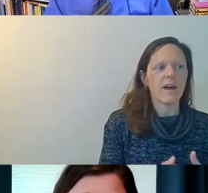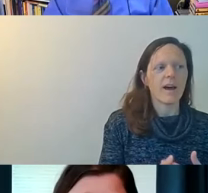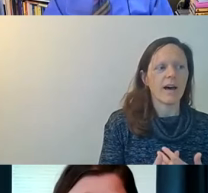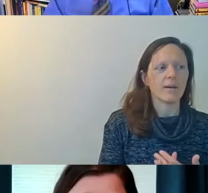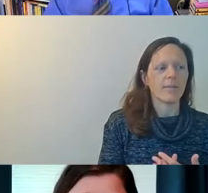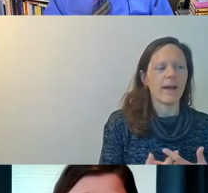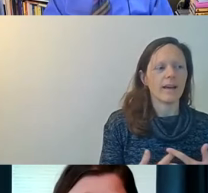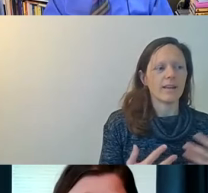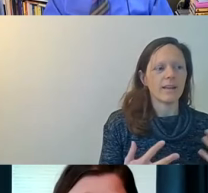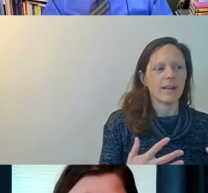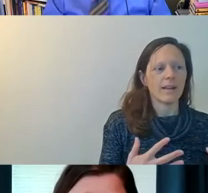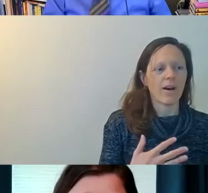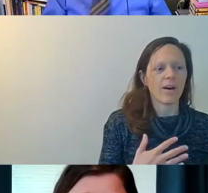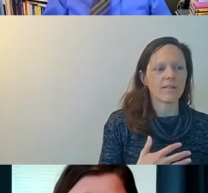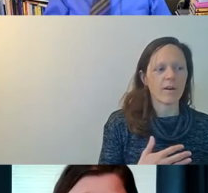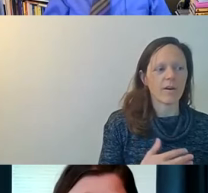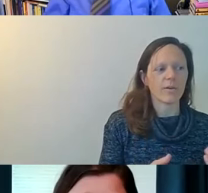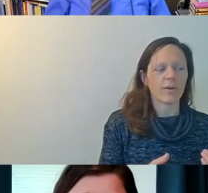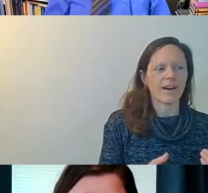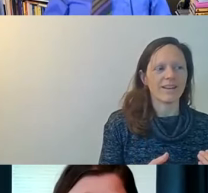centers,